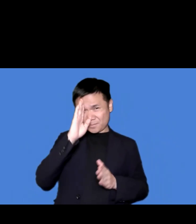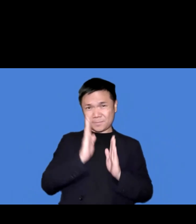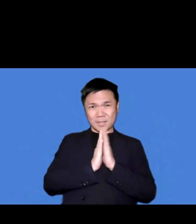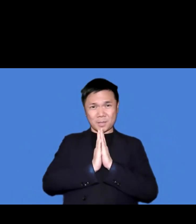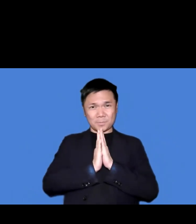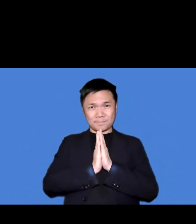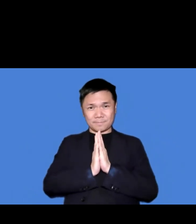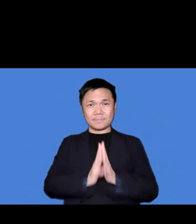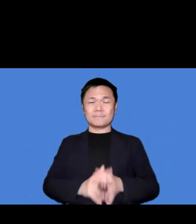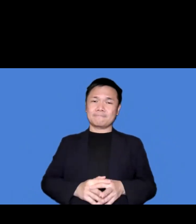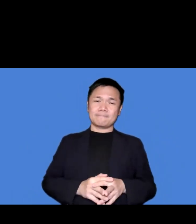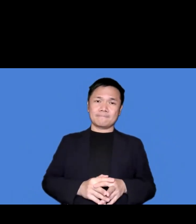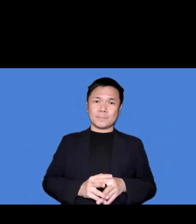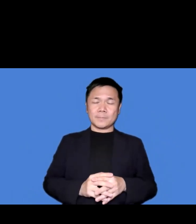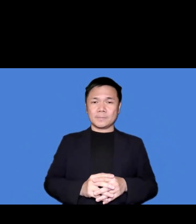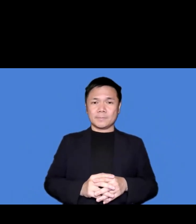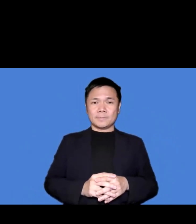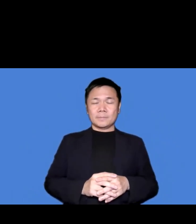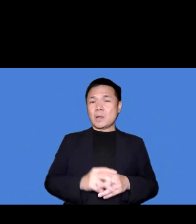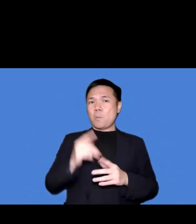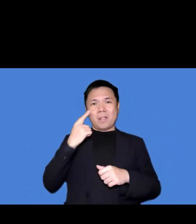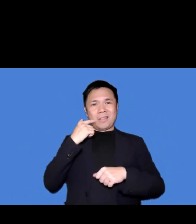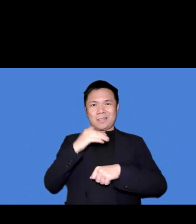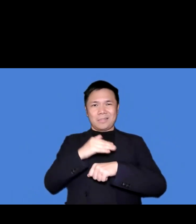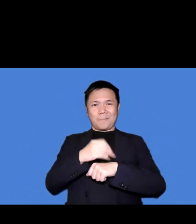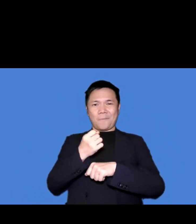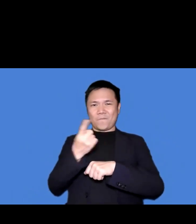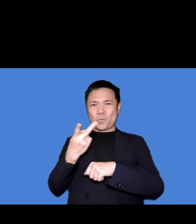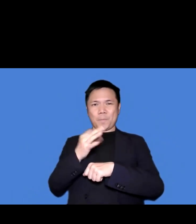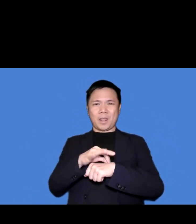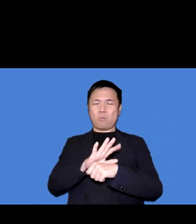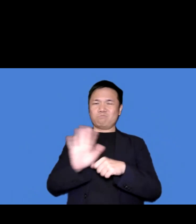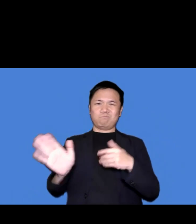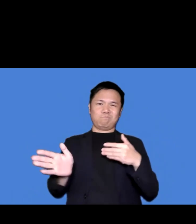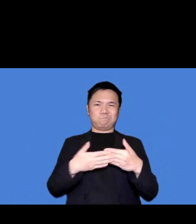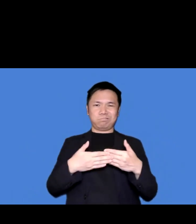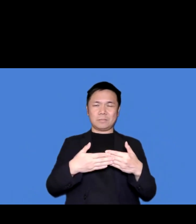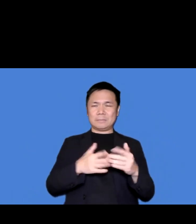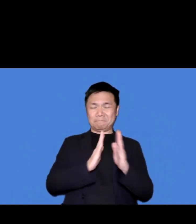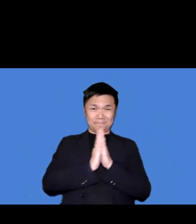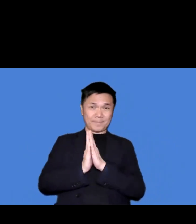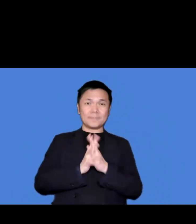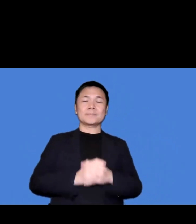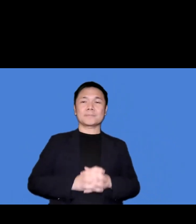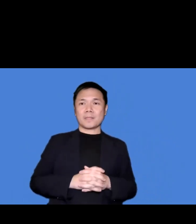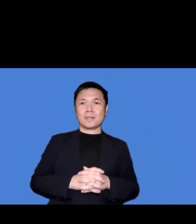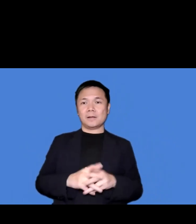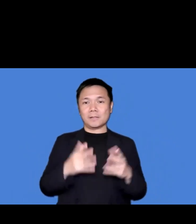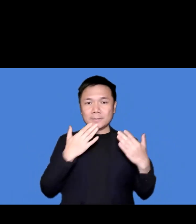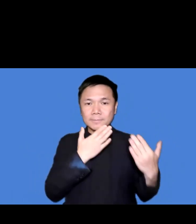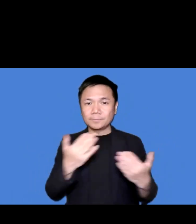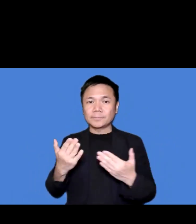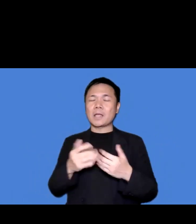simply because we only have a couple of minutes left. Thank you for all of these very